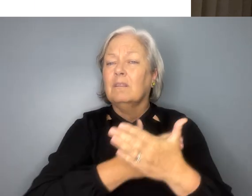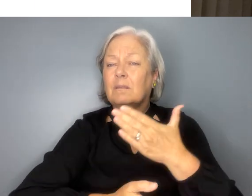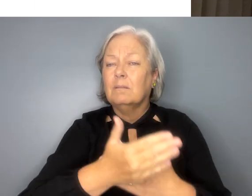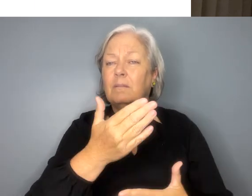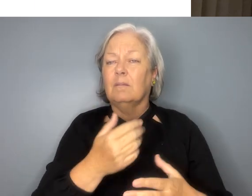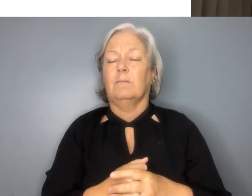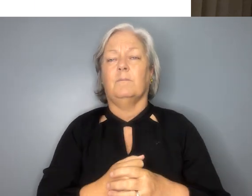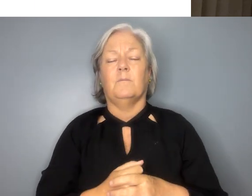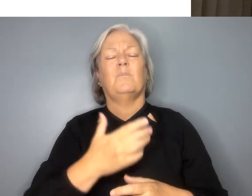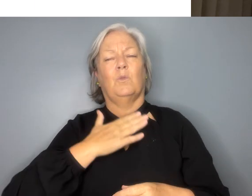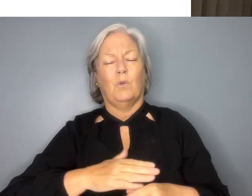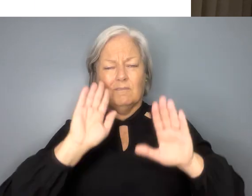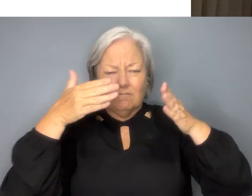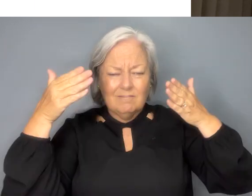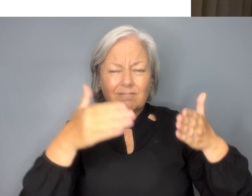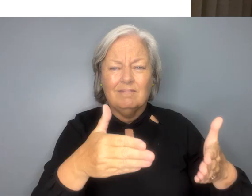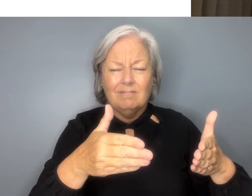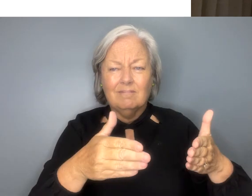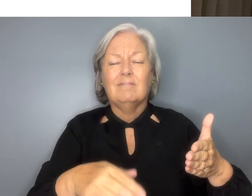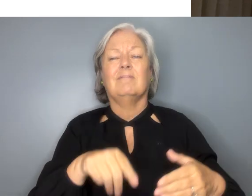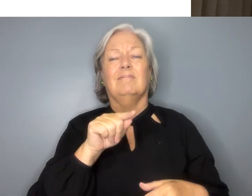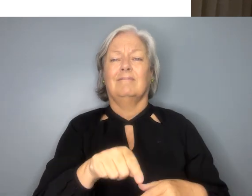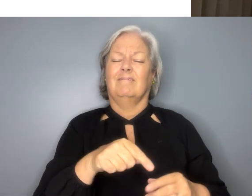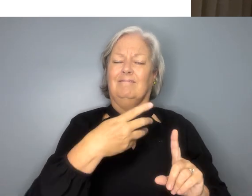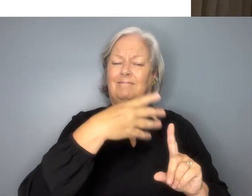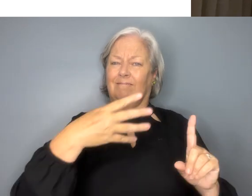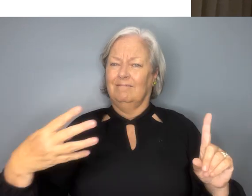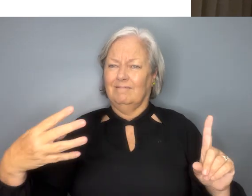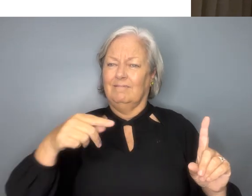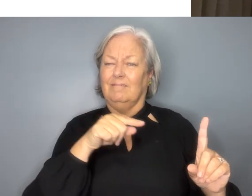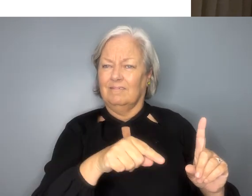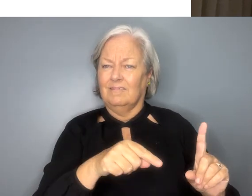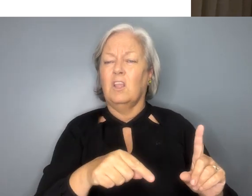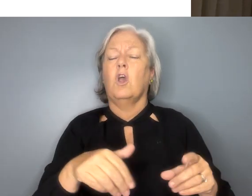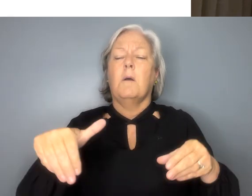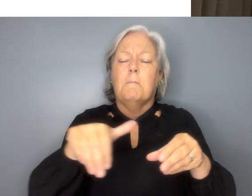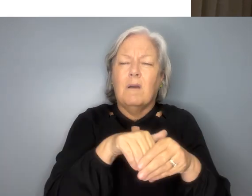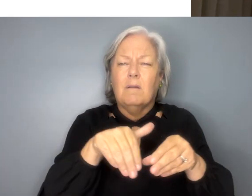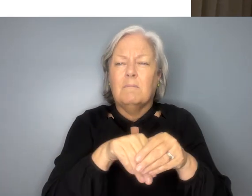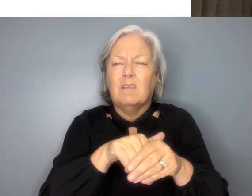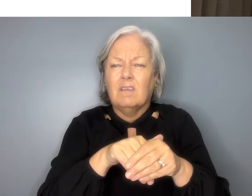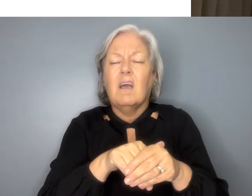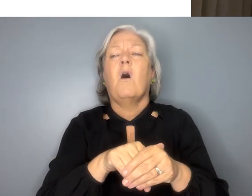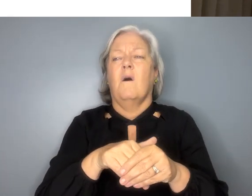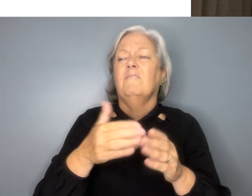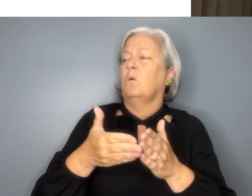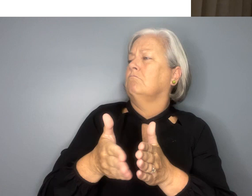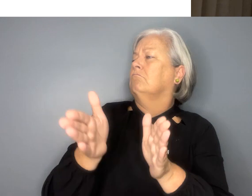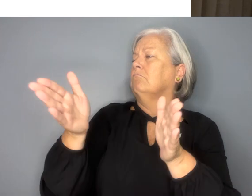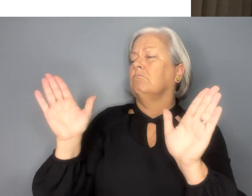people with disabilities, and a focus on LGBTIQA+ membership within